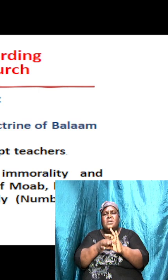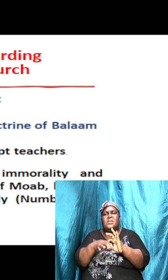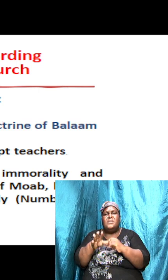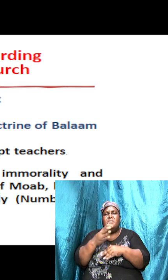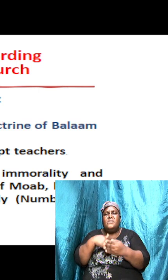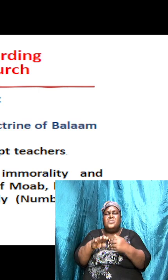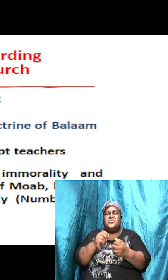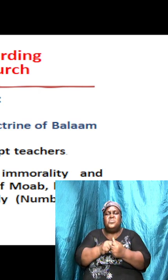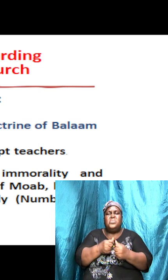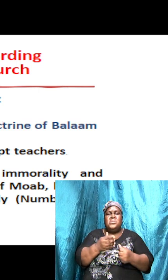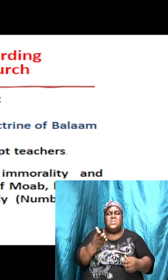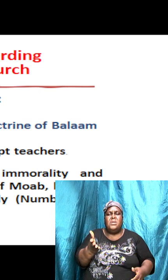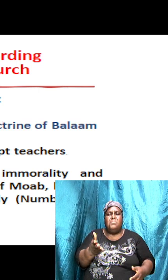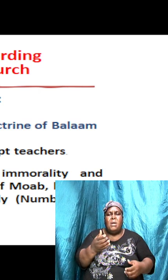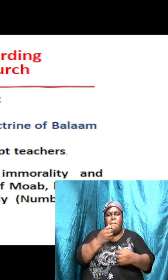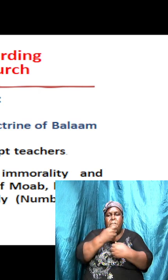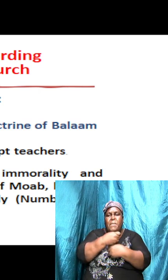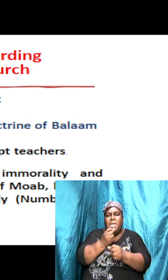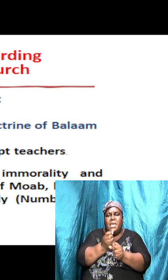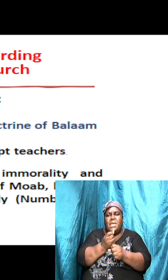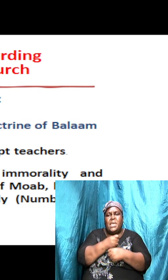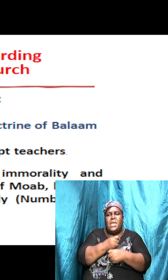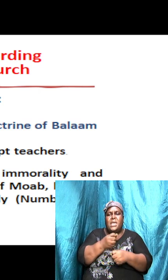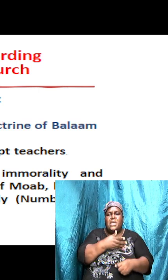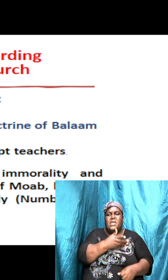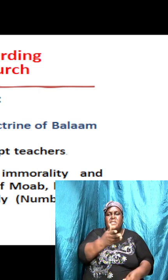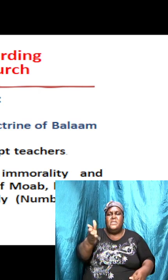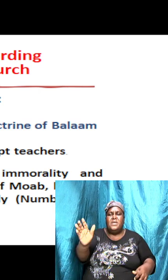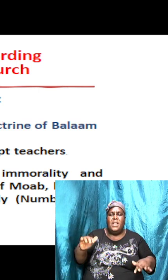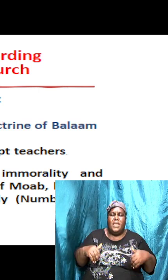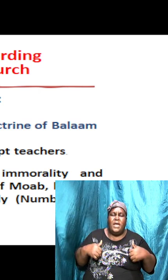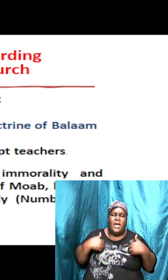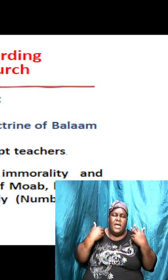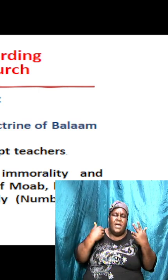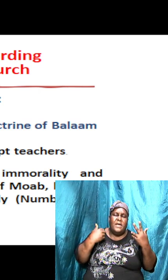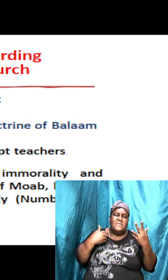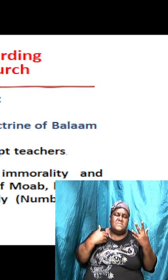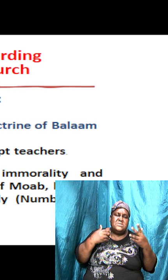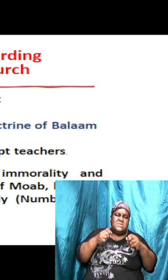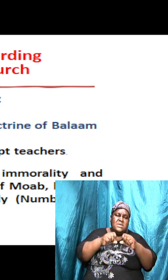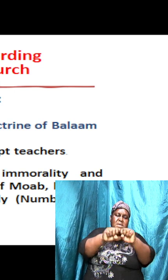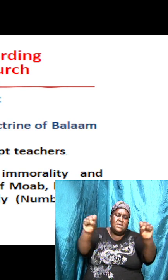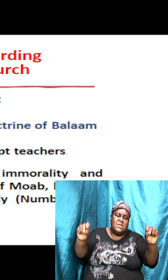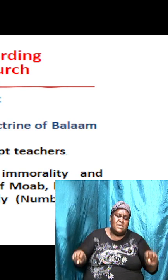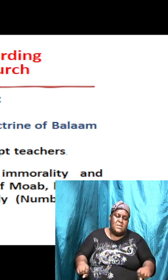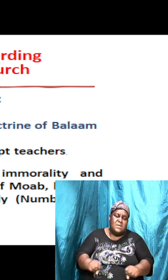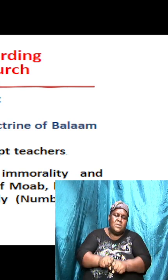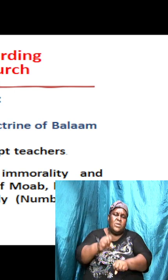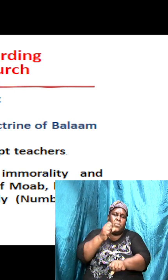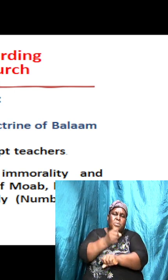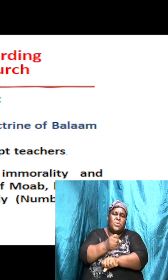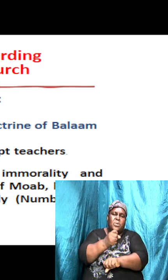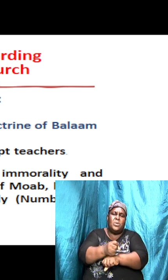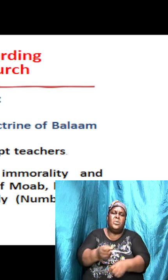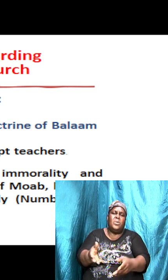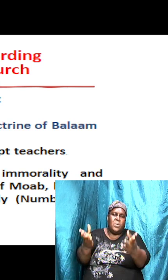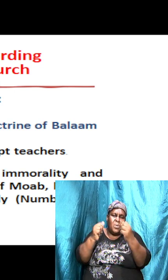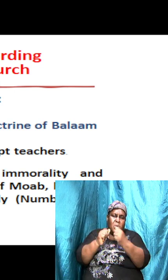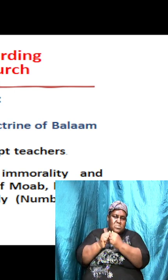them and allow for their lives and their systems and their operation to come